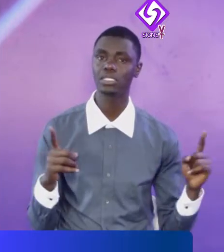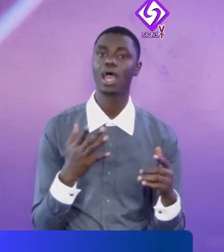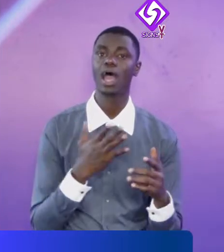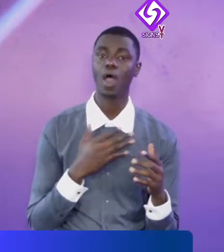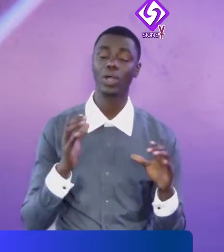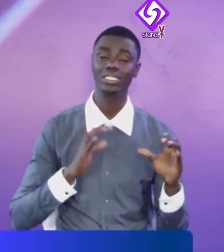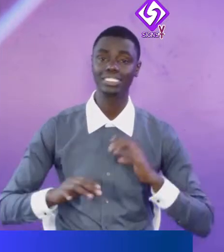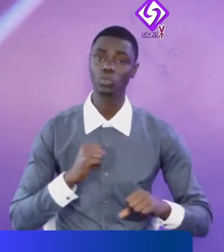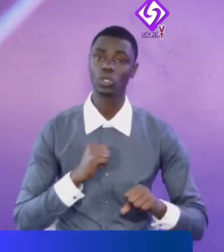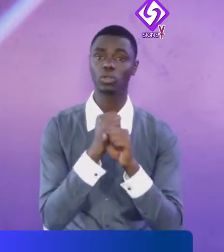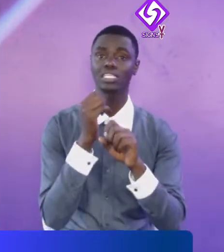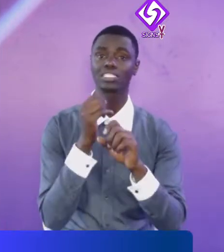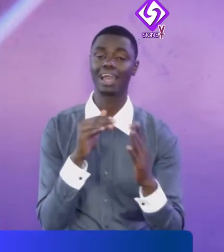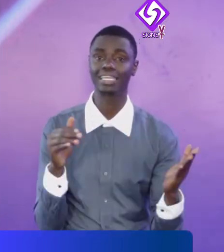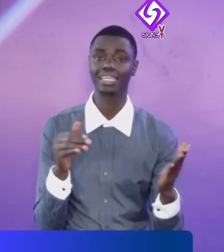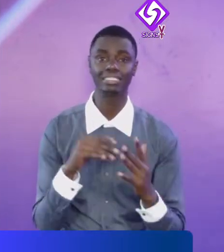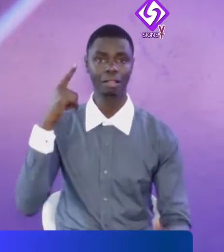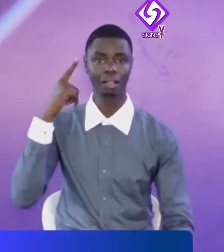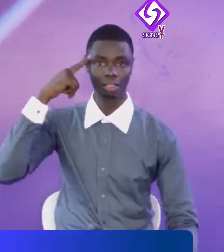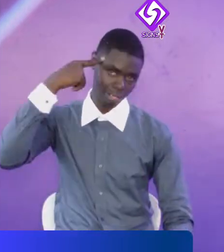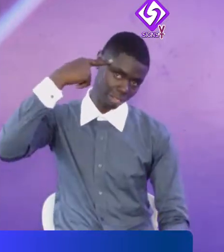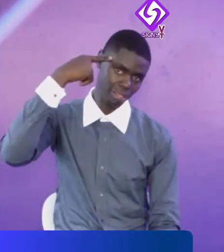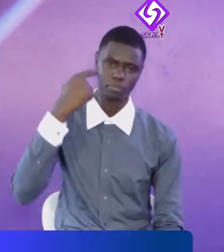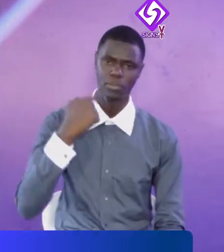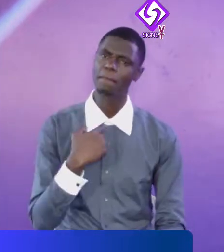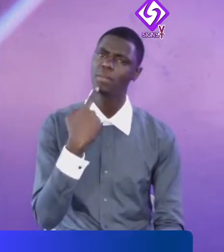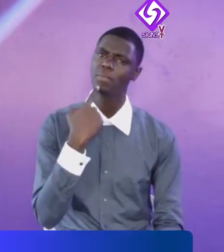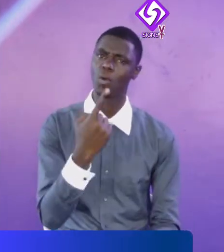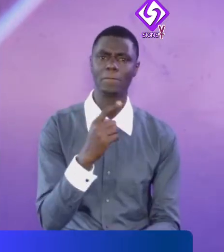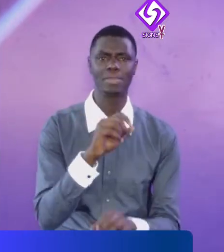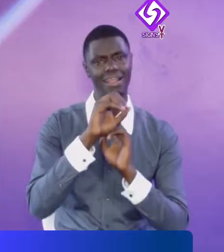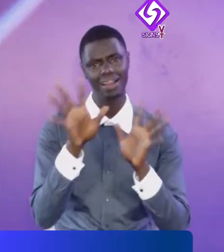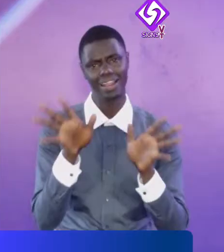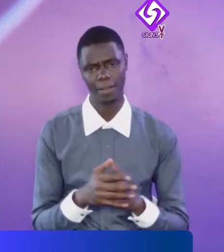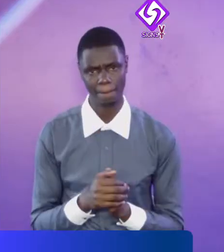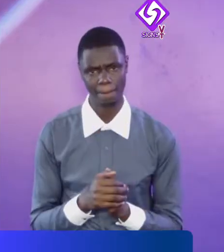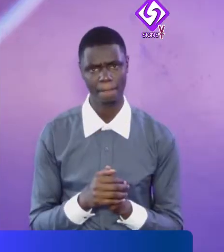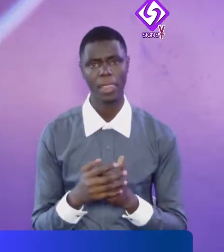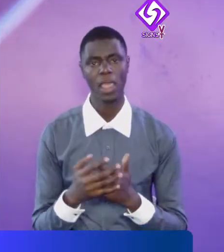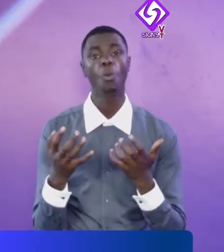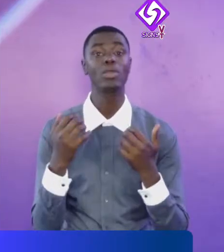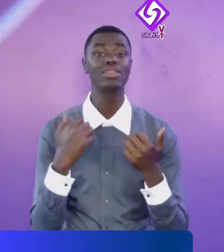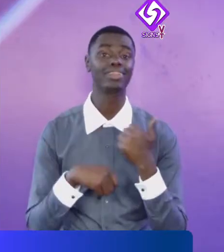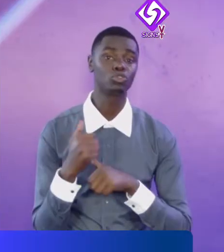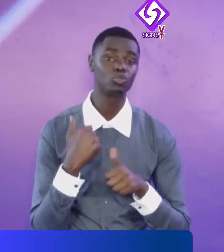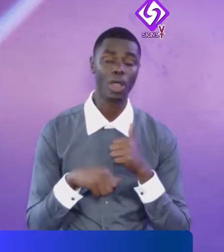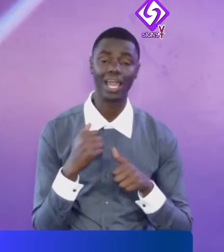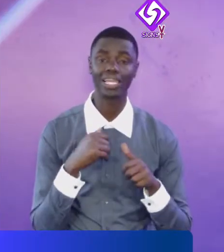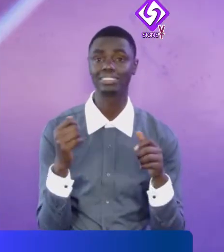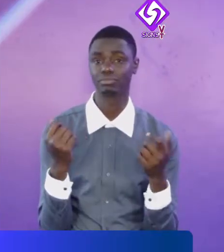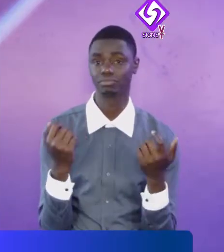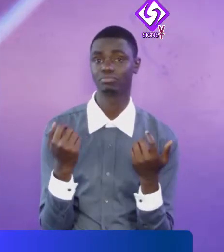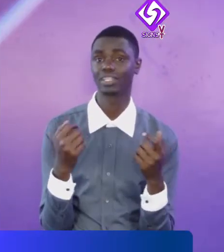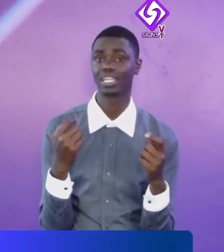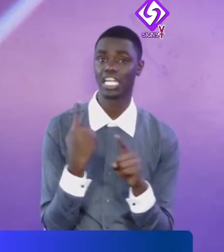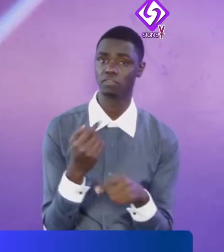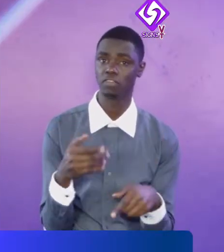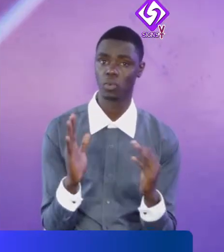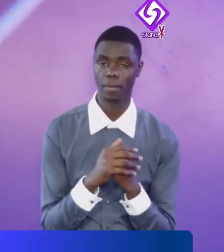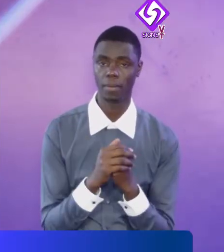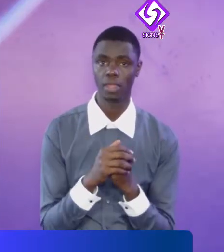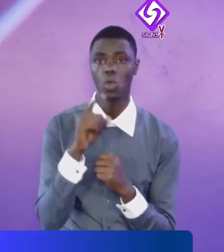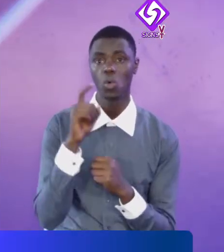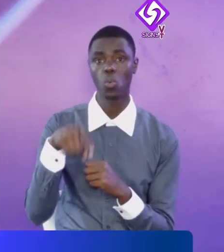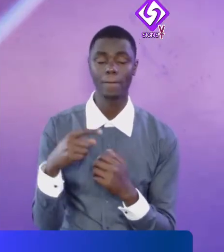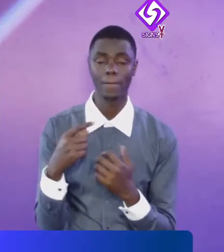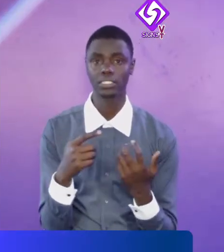So I can again tell you very clearly that we need to act in a certain way. We have to